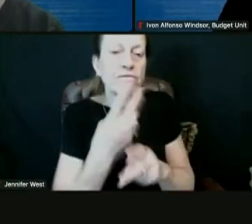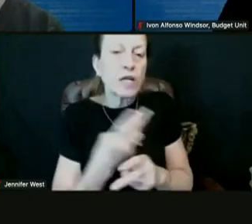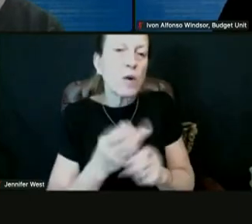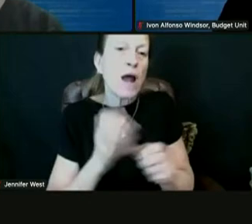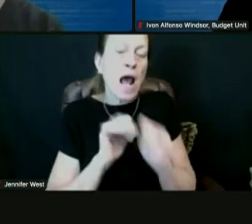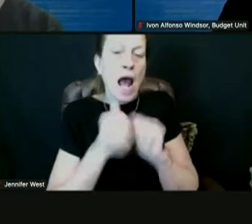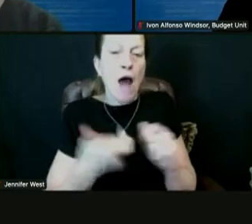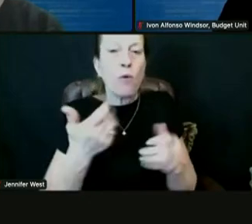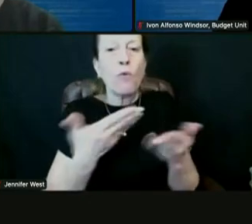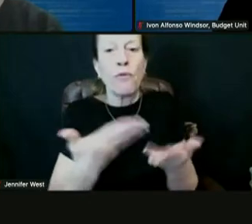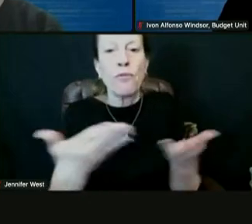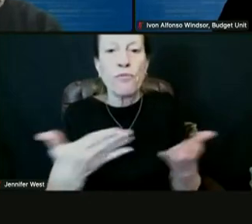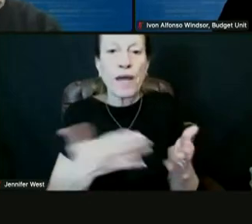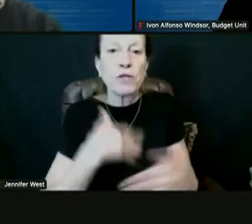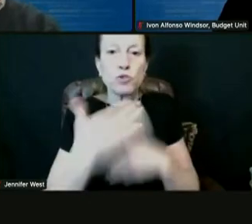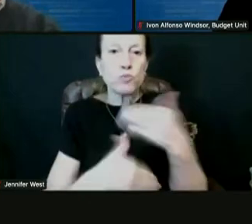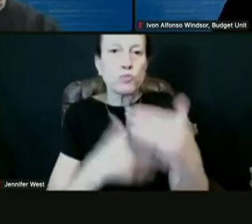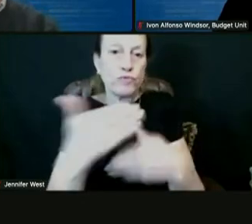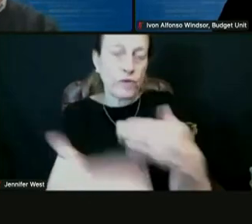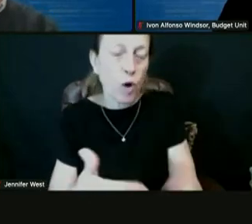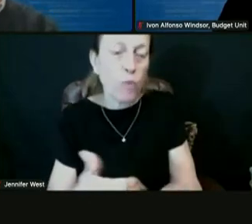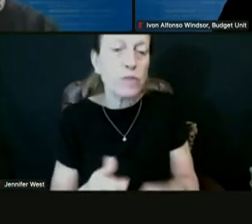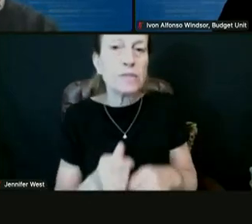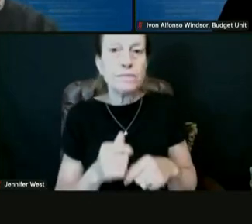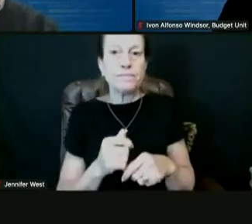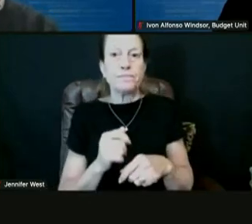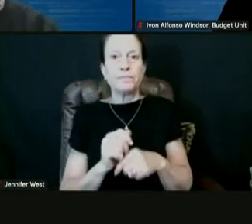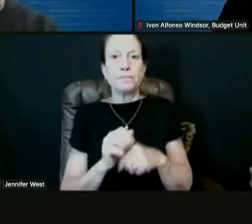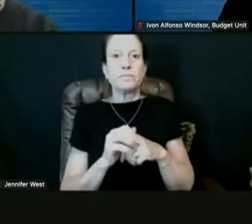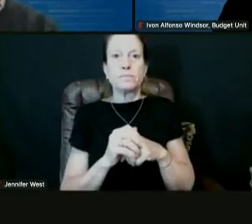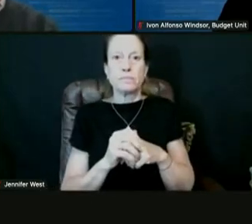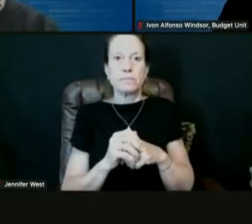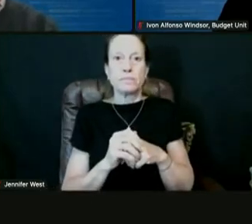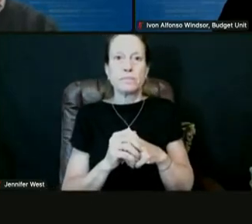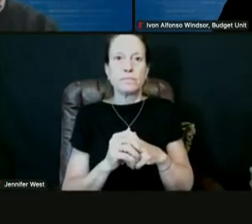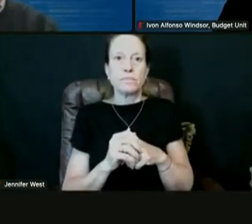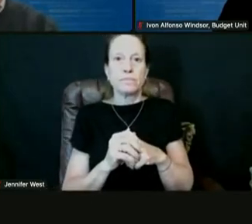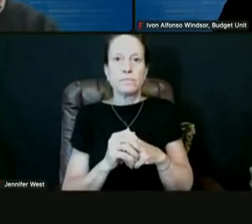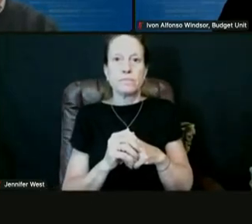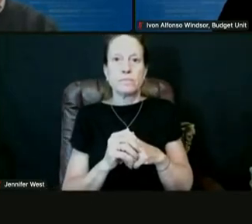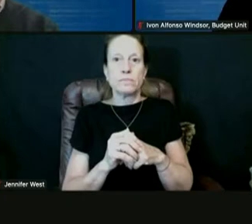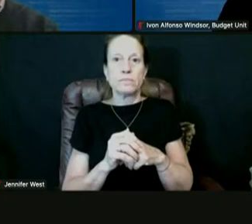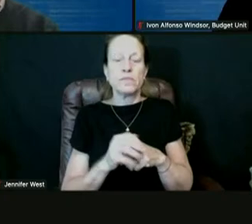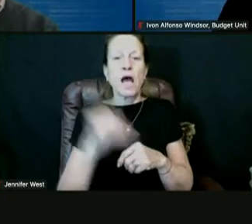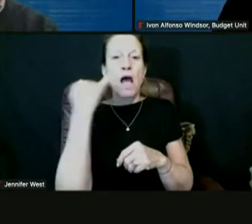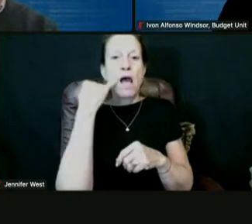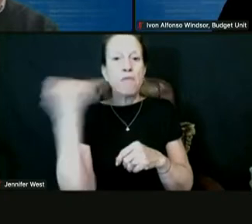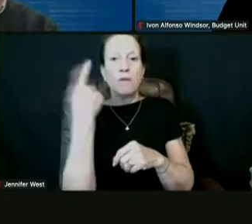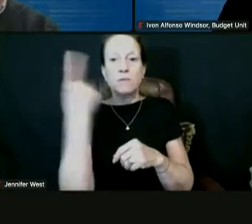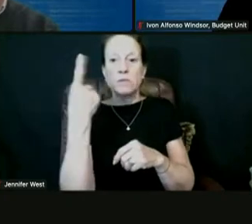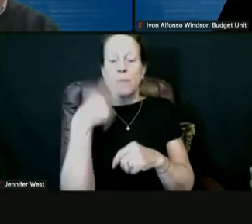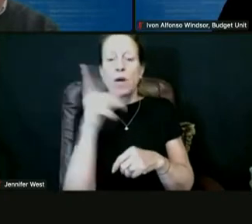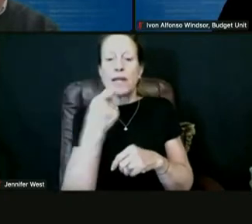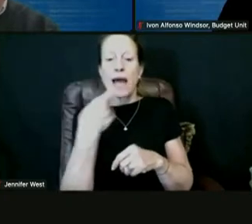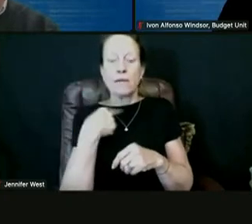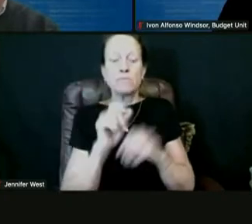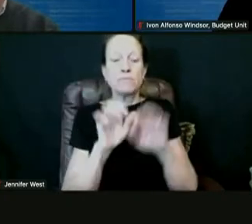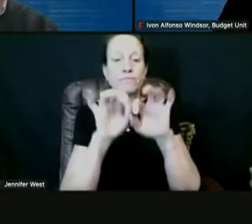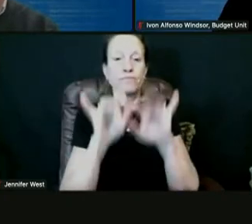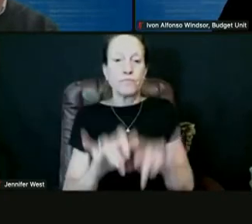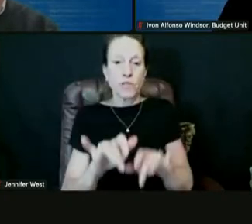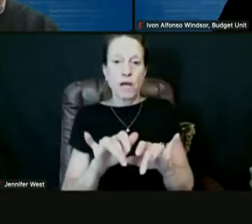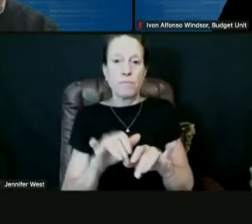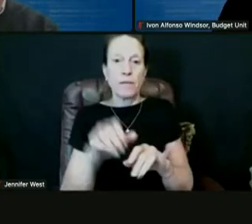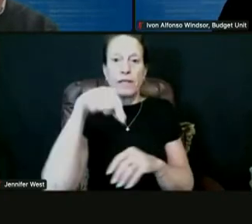Thank you for that, Dr. McKnight. And Mr. Cho actually declined to come forward, but Mr. Cho, if you do have a question, put it in the Q&A. We'd be happy